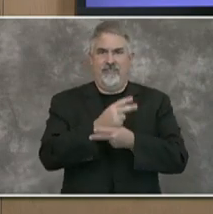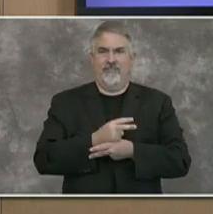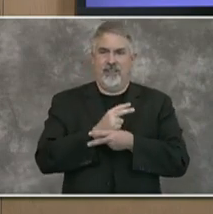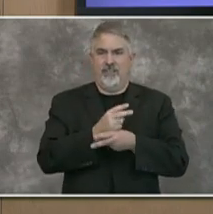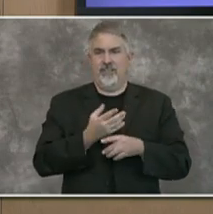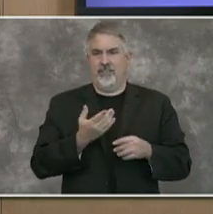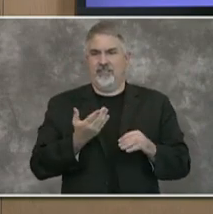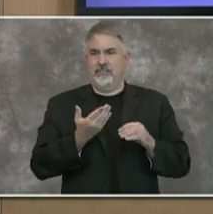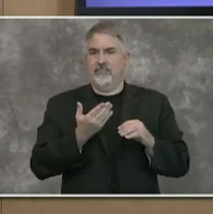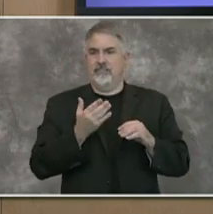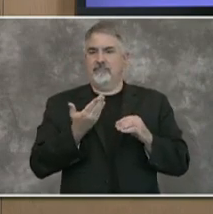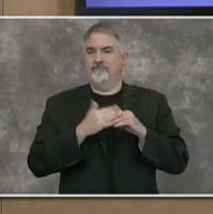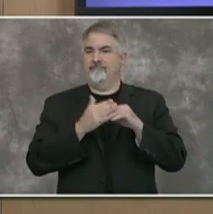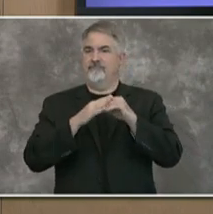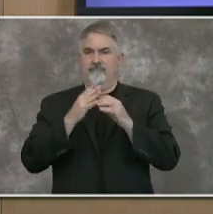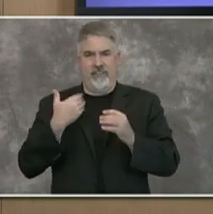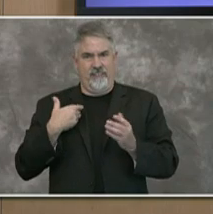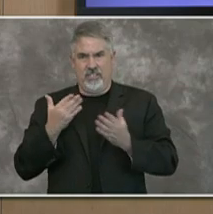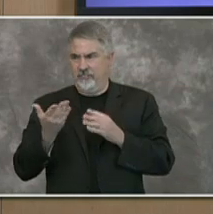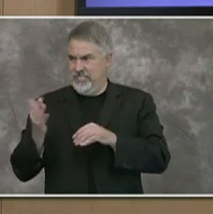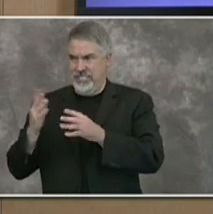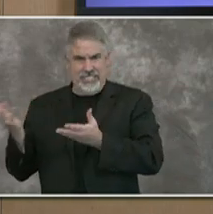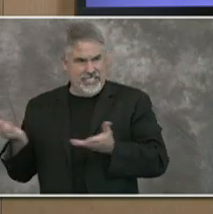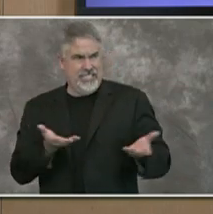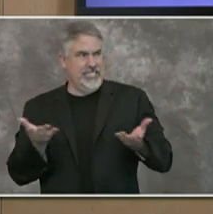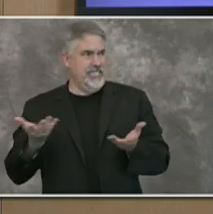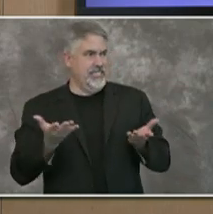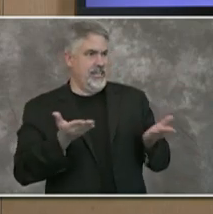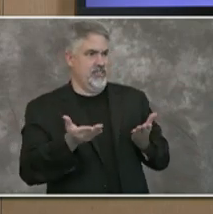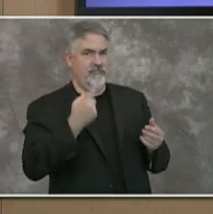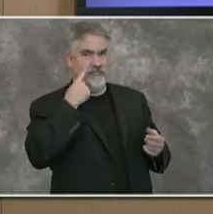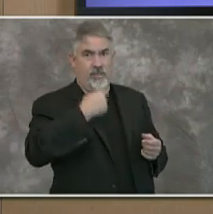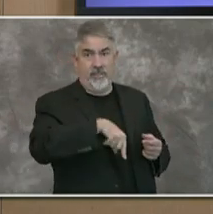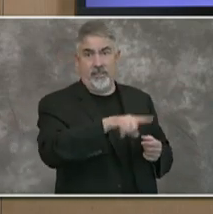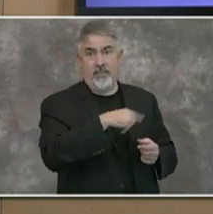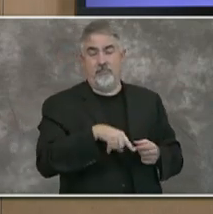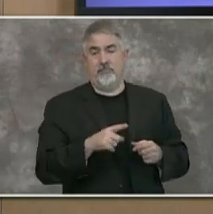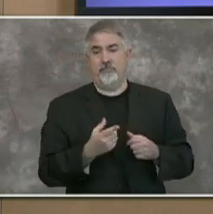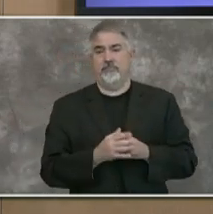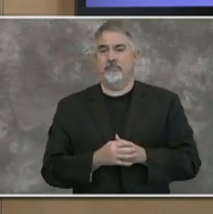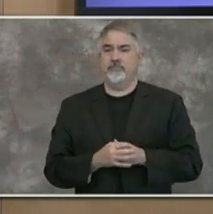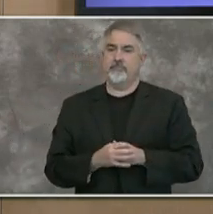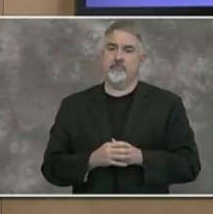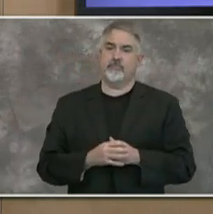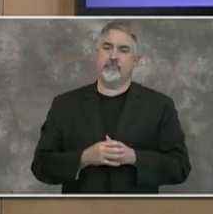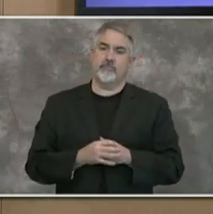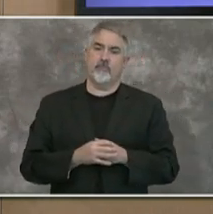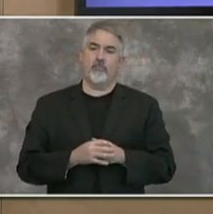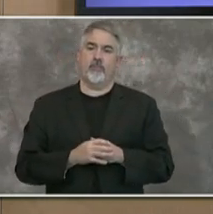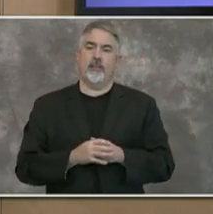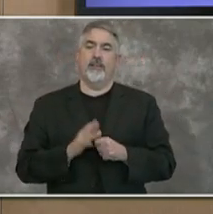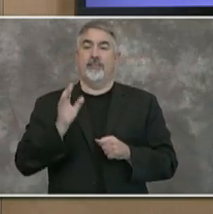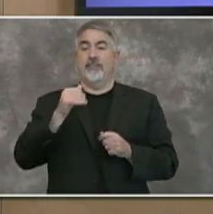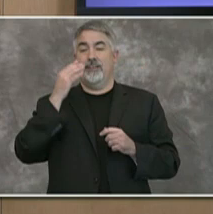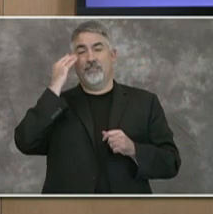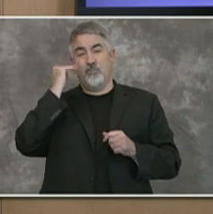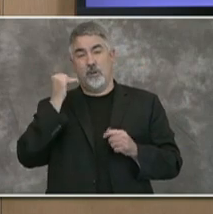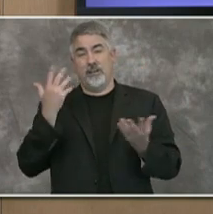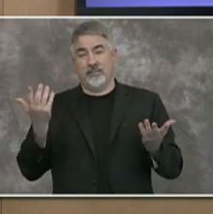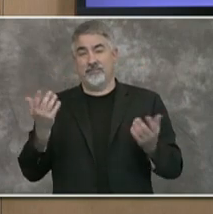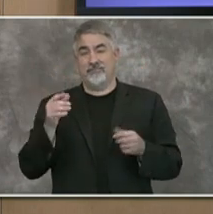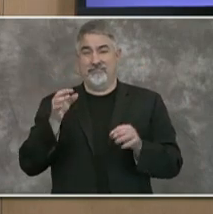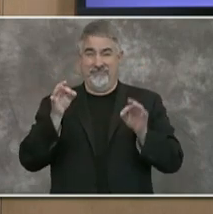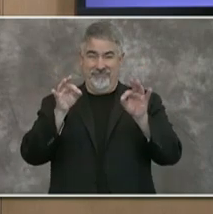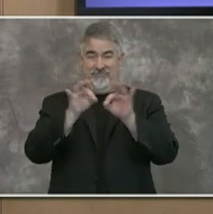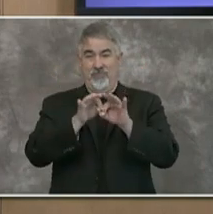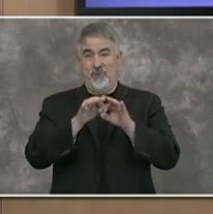both our services and the availability of them as we move forward to try and meet this need. It's also why it's very important that as a society, all of the things